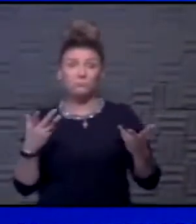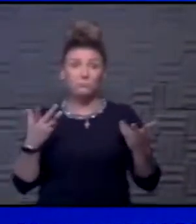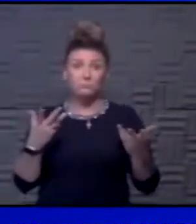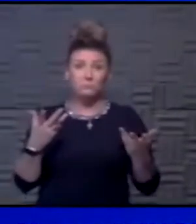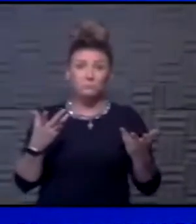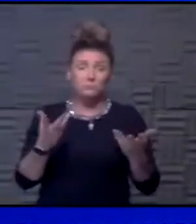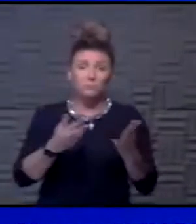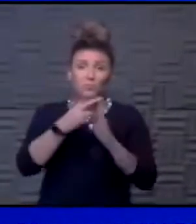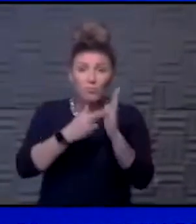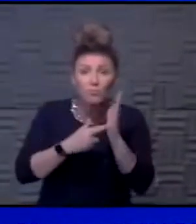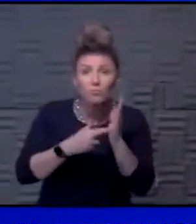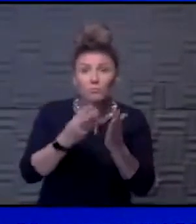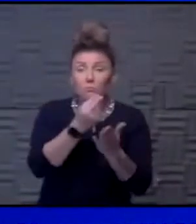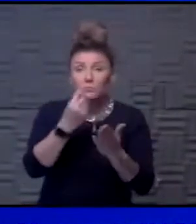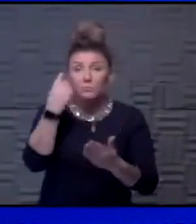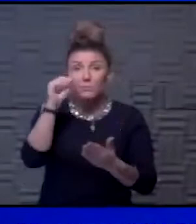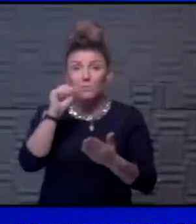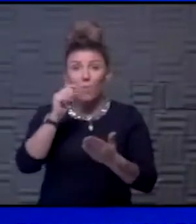we really sort of